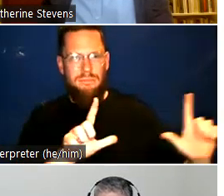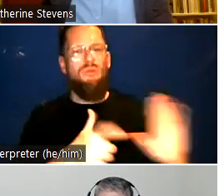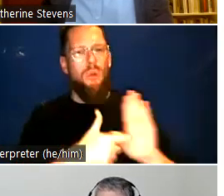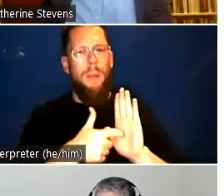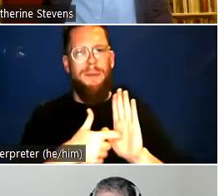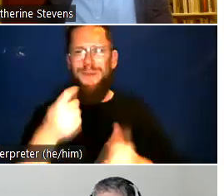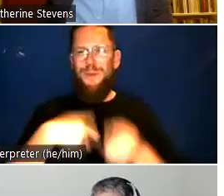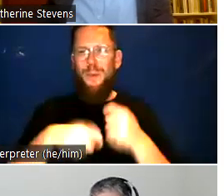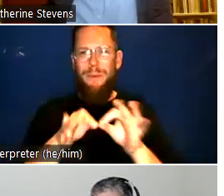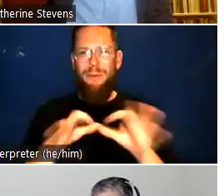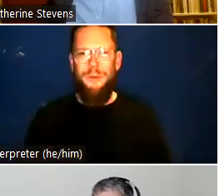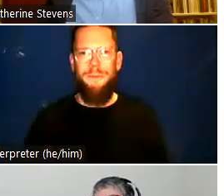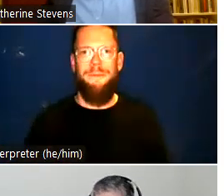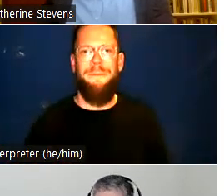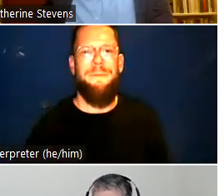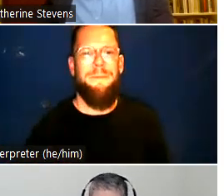requirement.